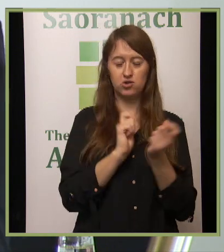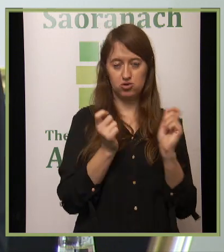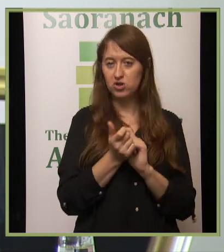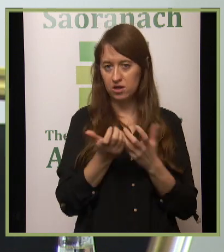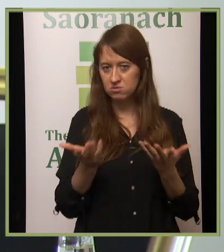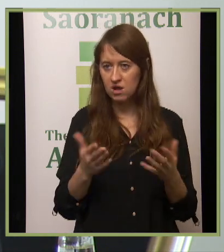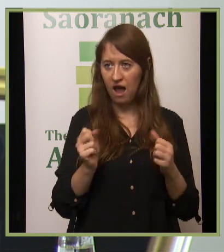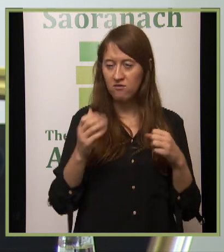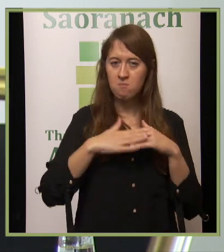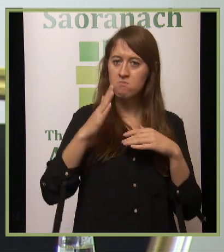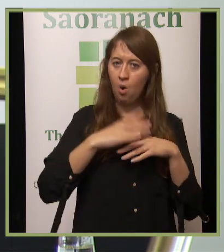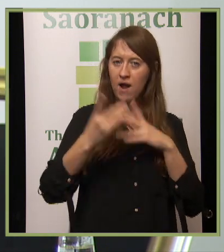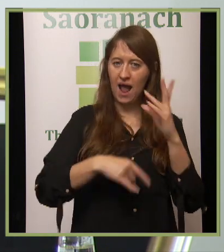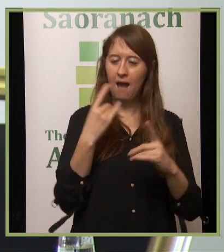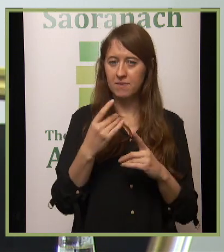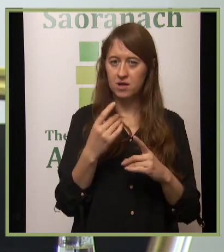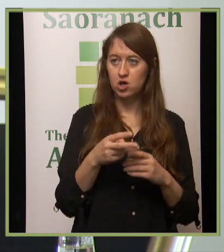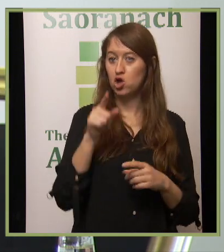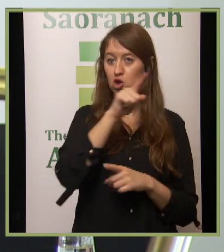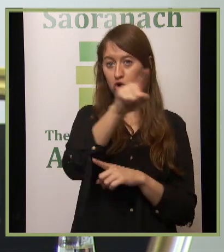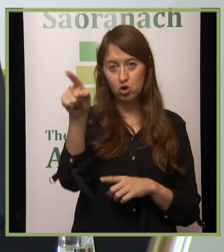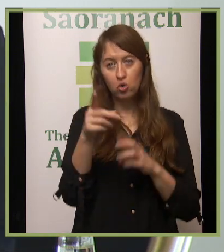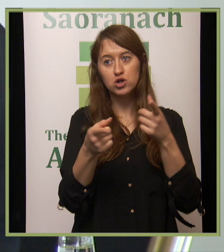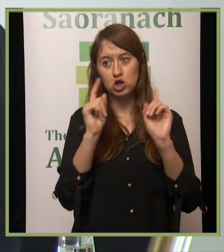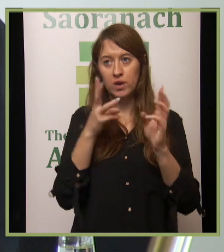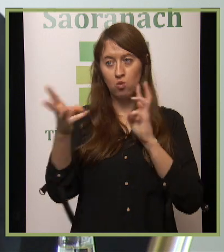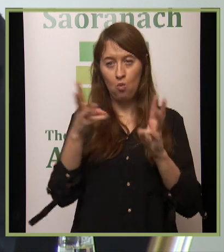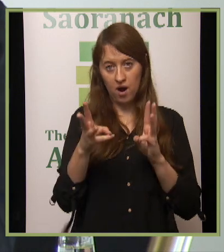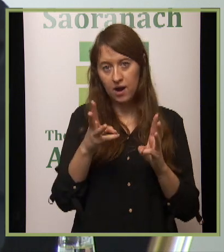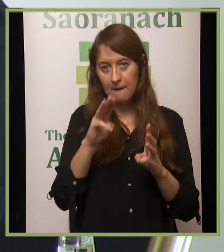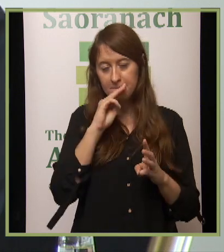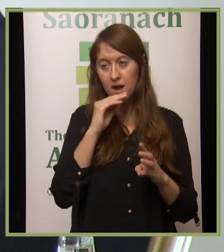conversations happening as a result of the work that you are doing. And I promise that